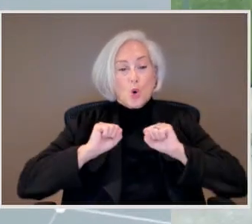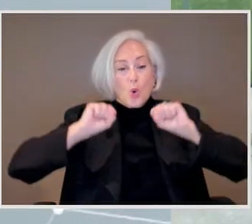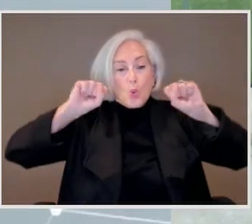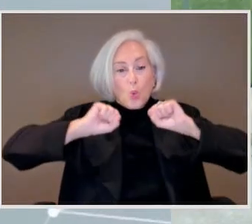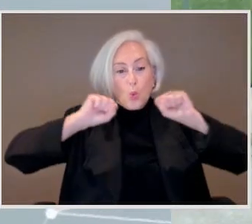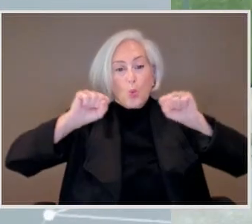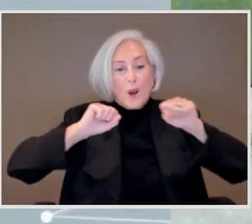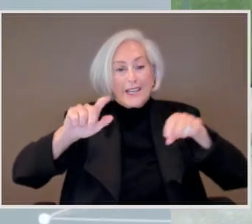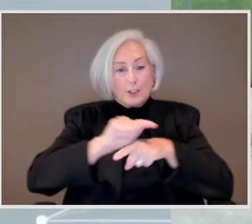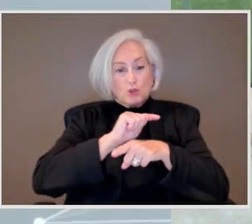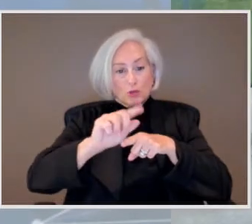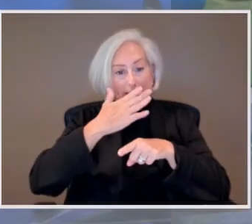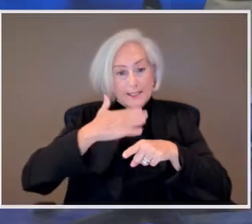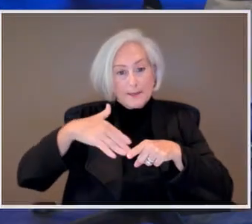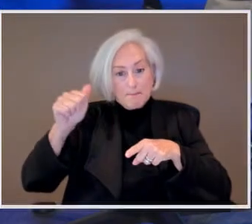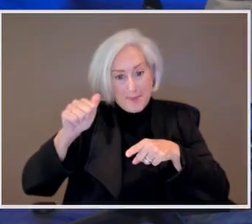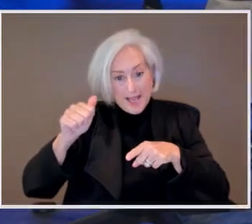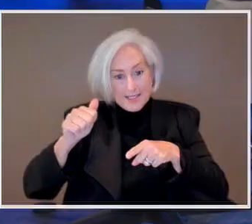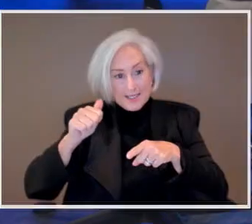can do?